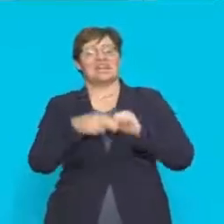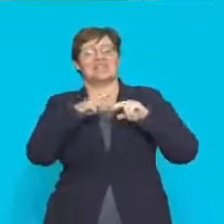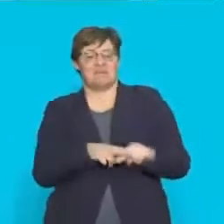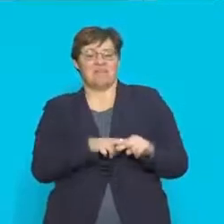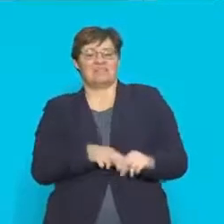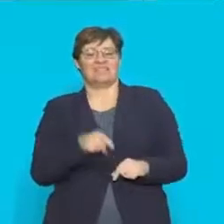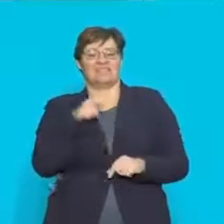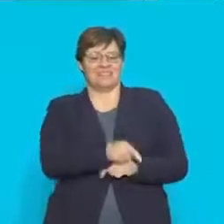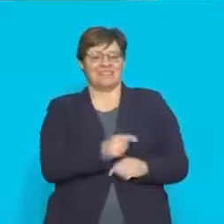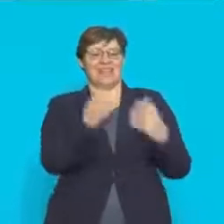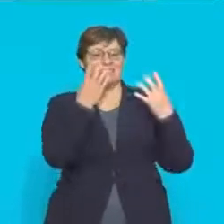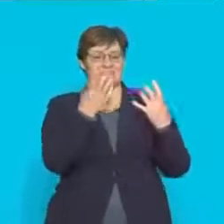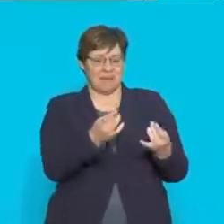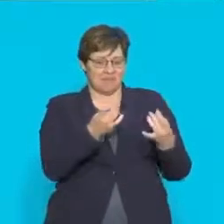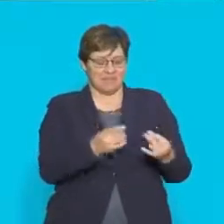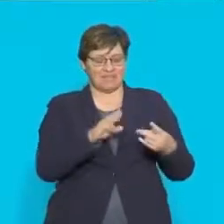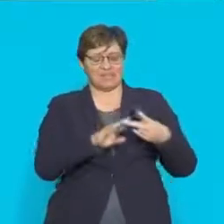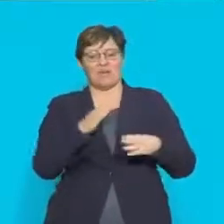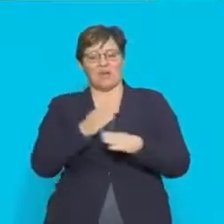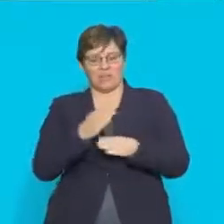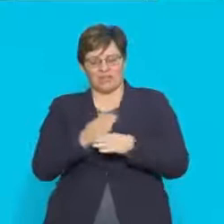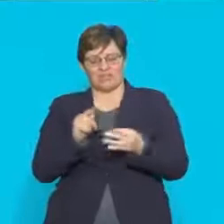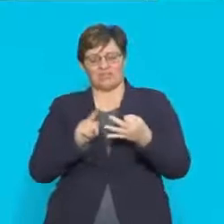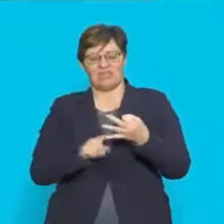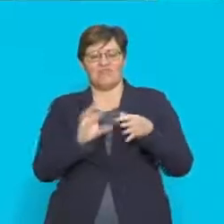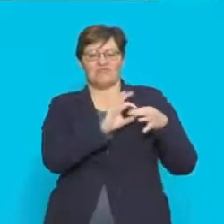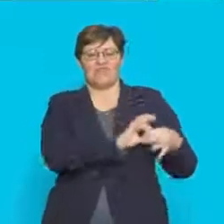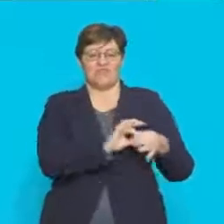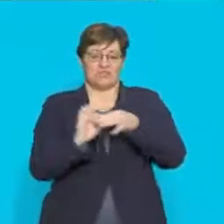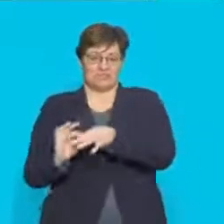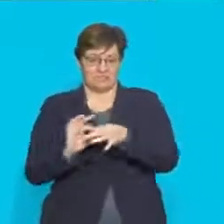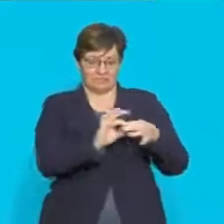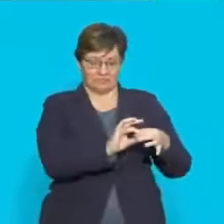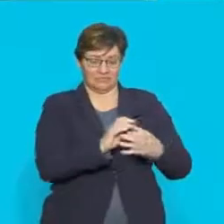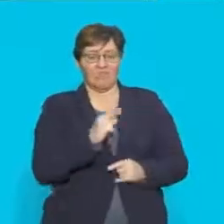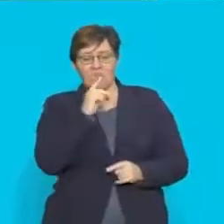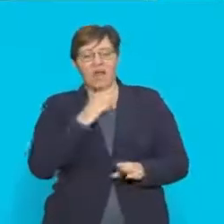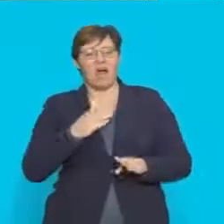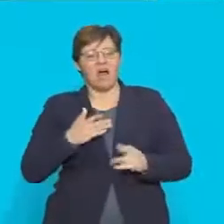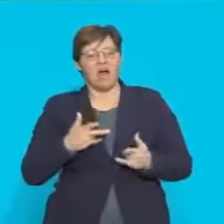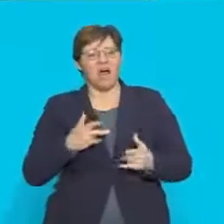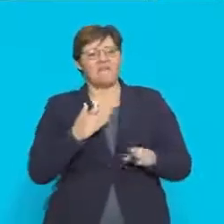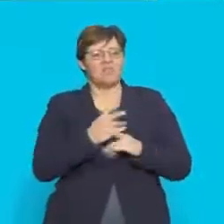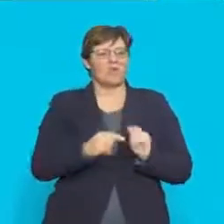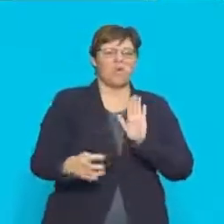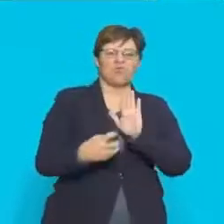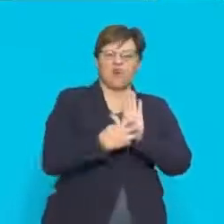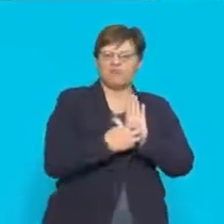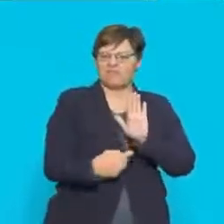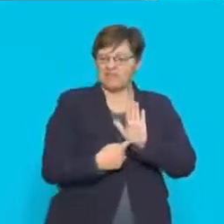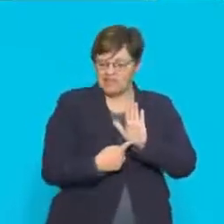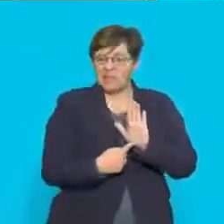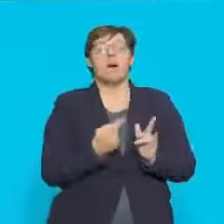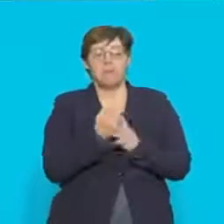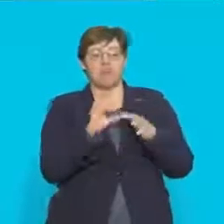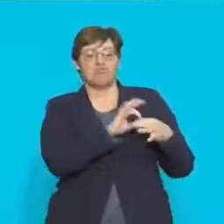are numbers, operations, and relationships. When you talk about functions, right, graphs, it's a